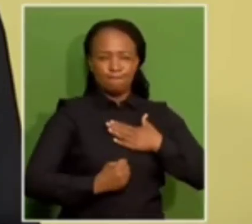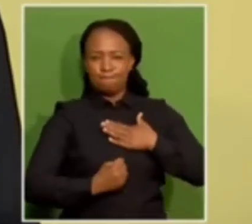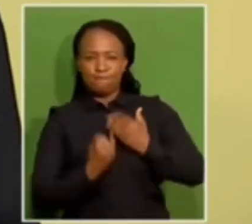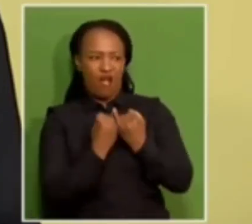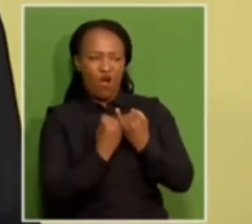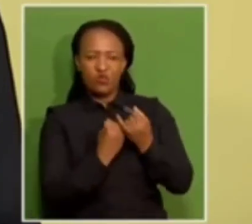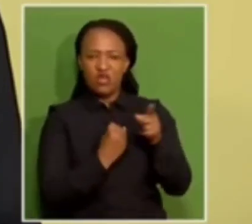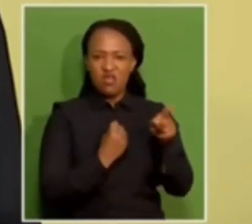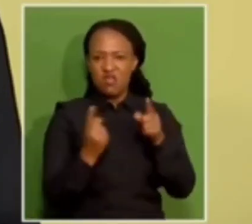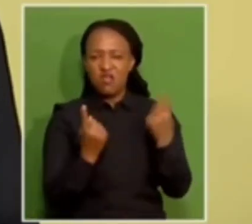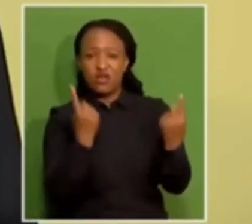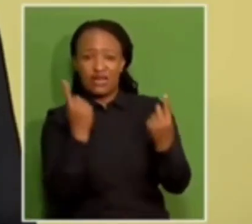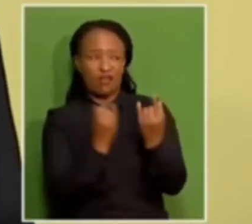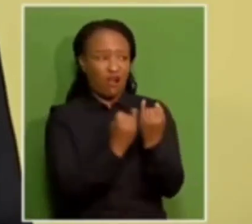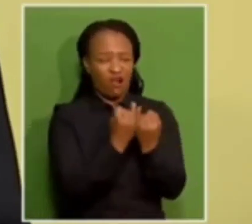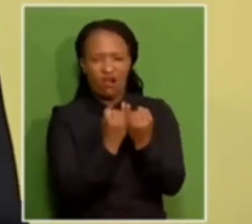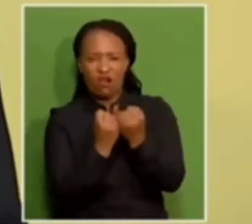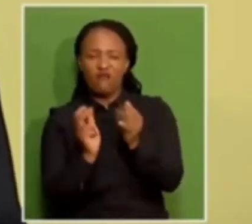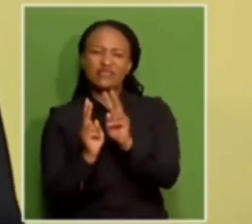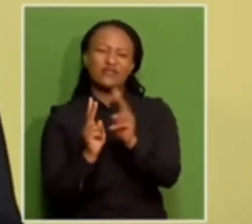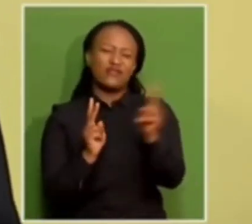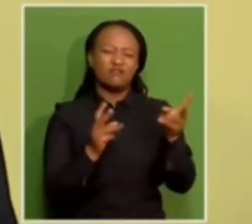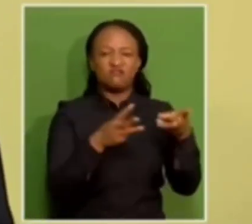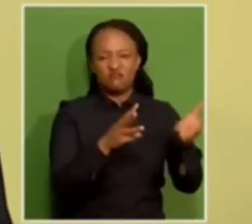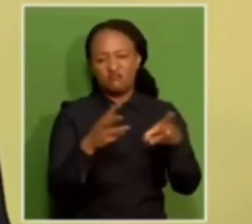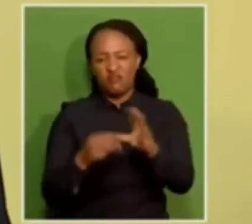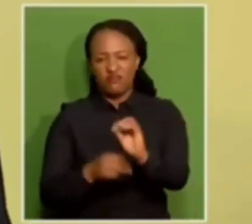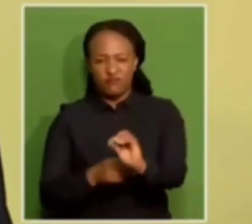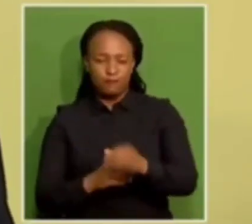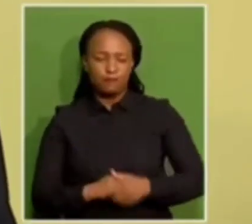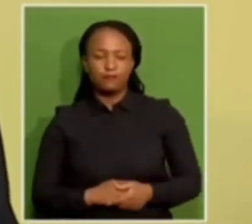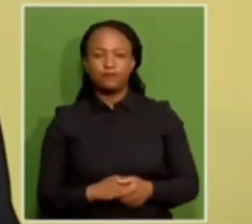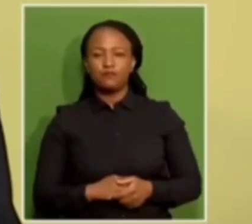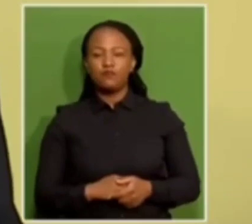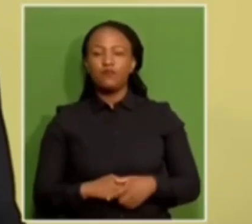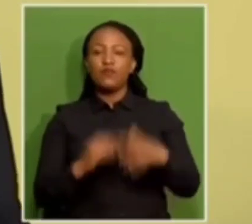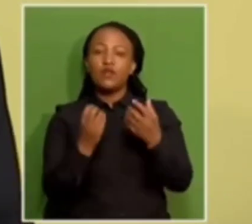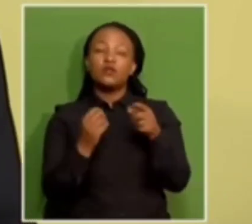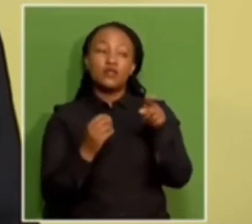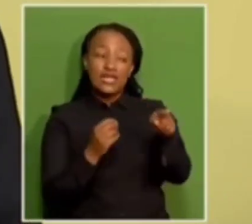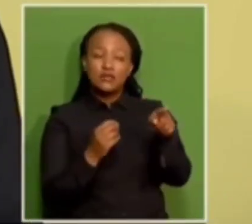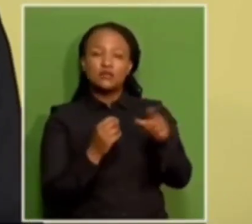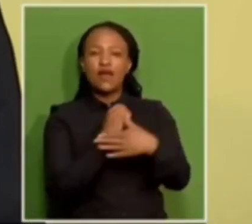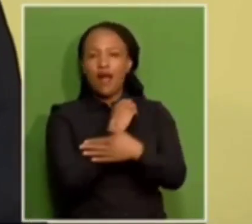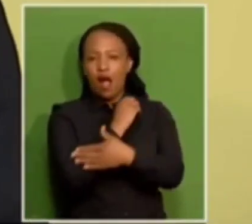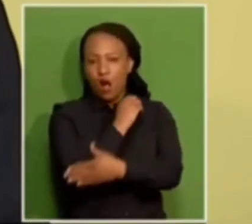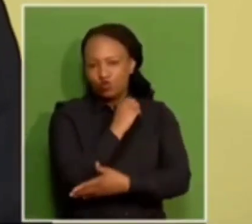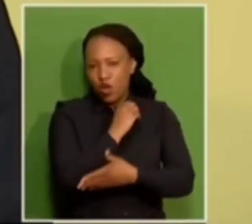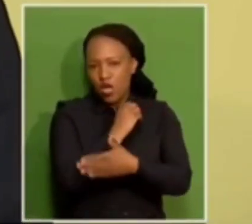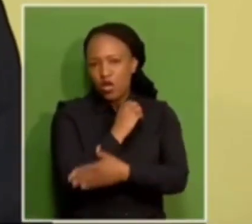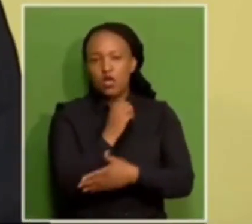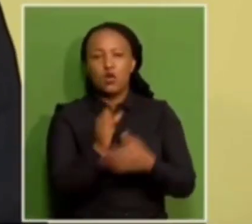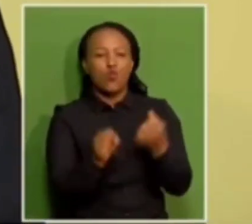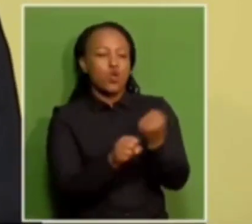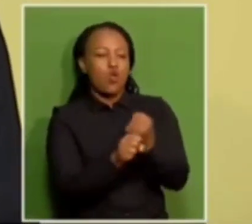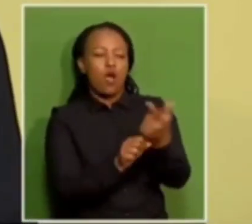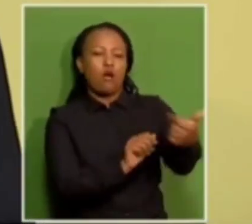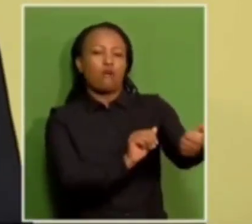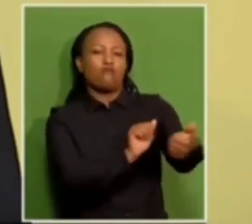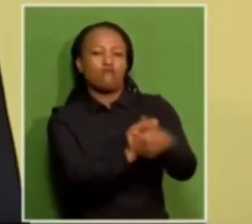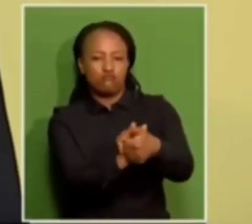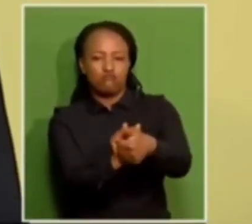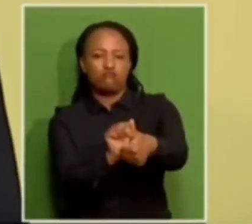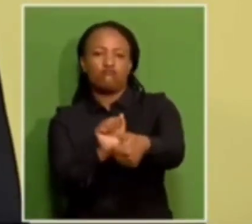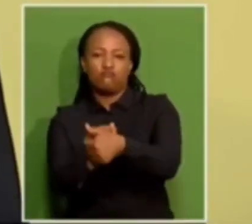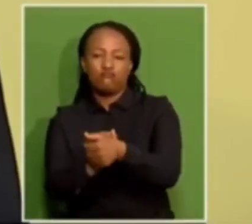competing with each other in various competing camps multilateralism is